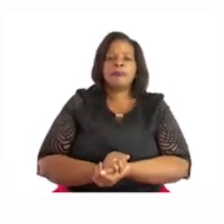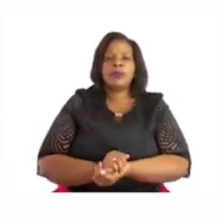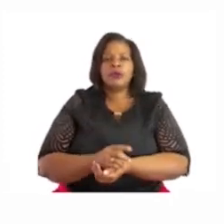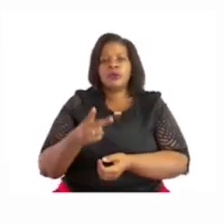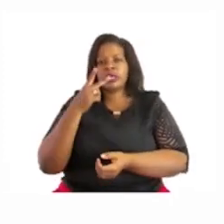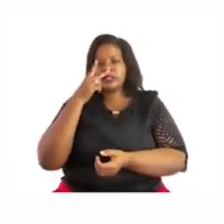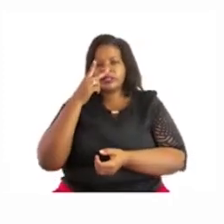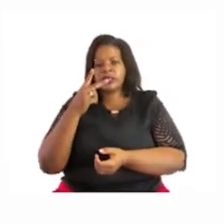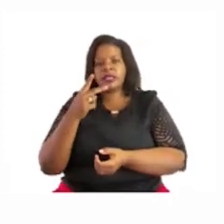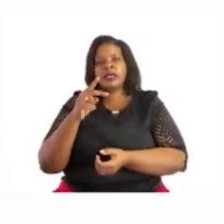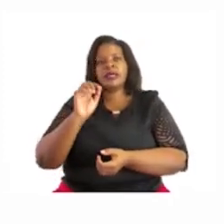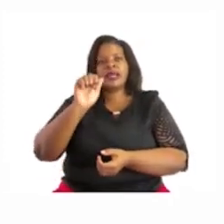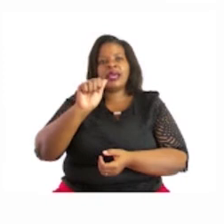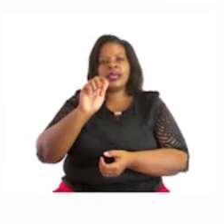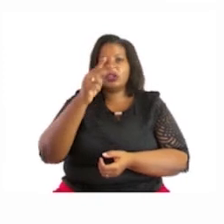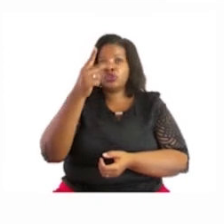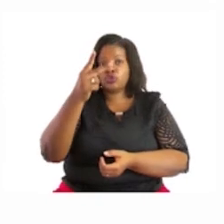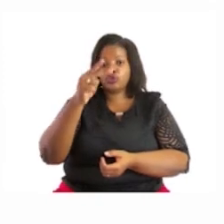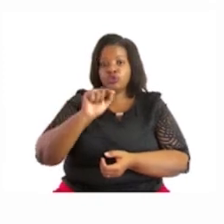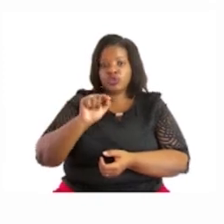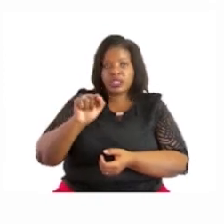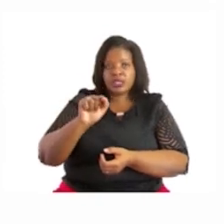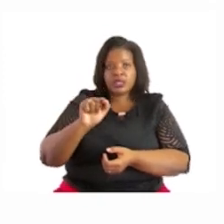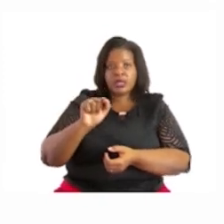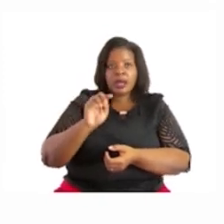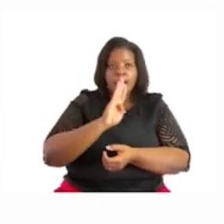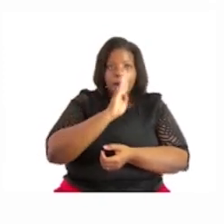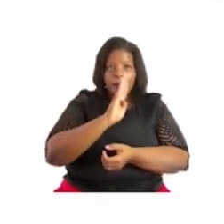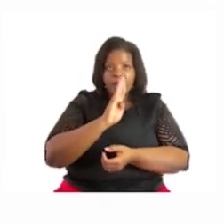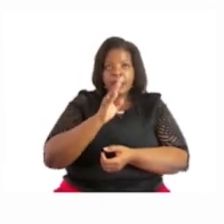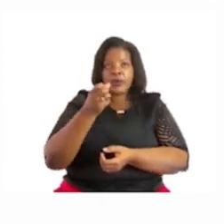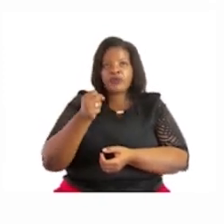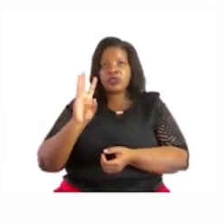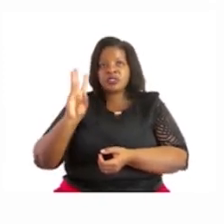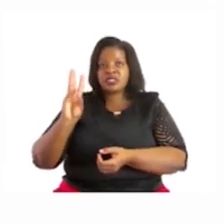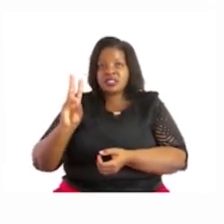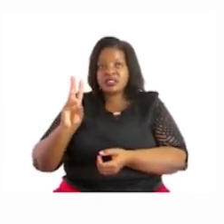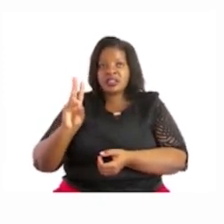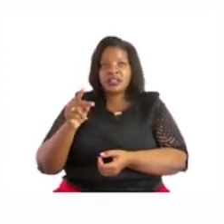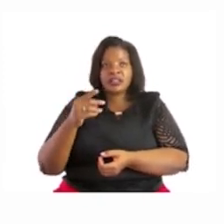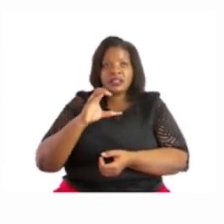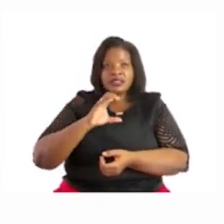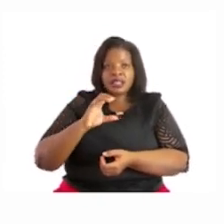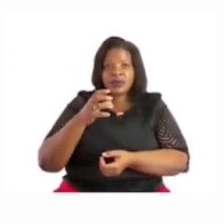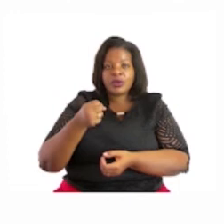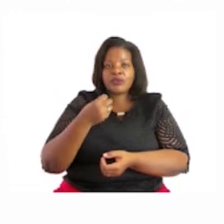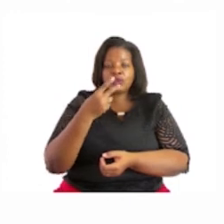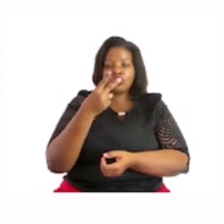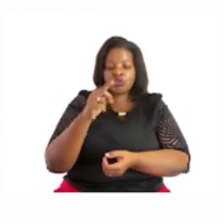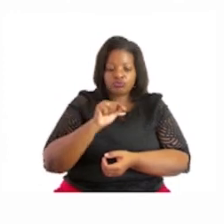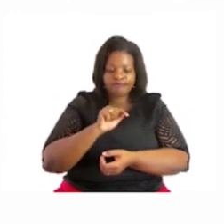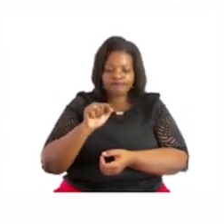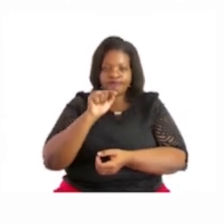is underlined. B, we have 6, and C, we have 2. So